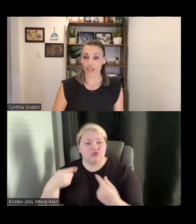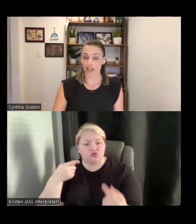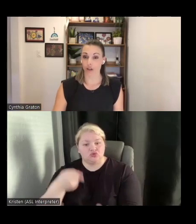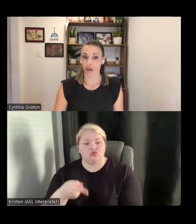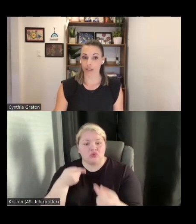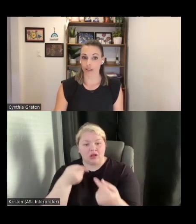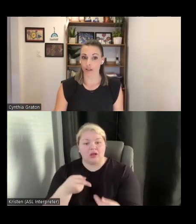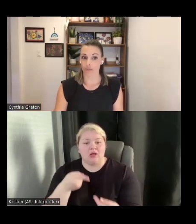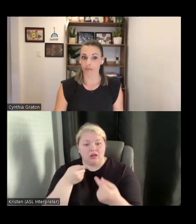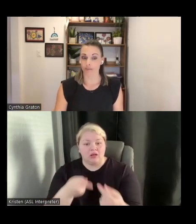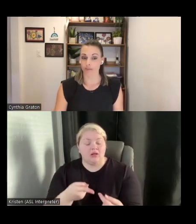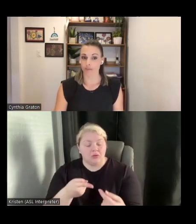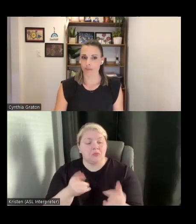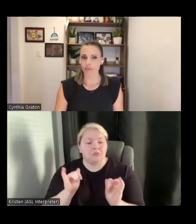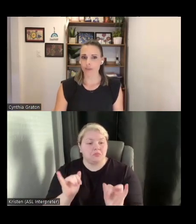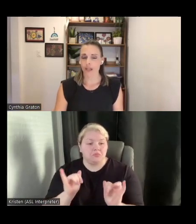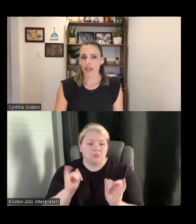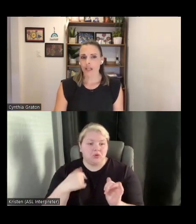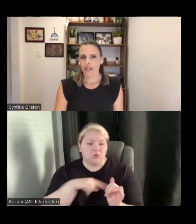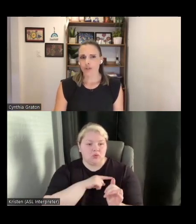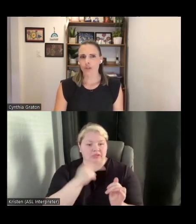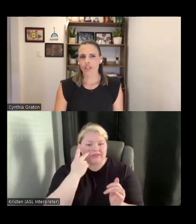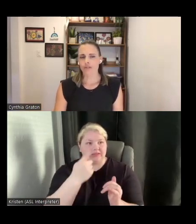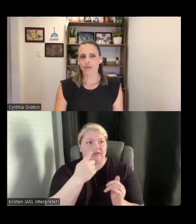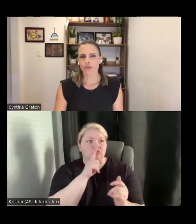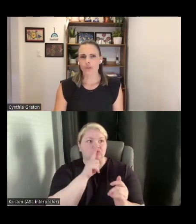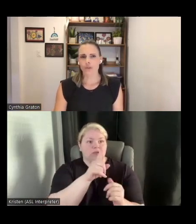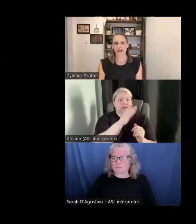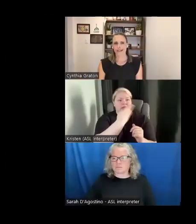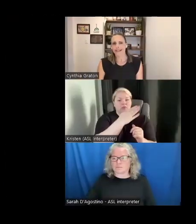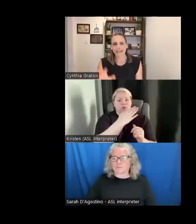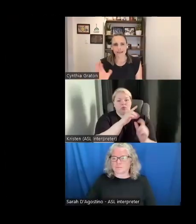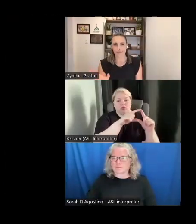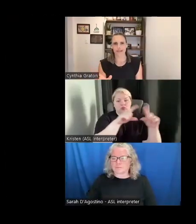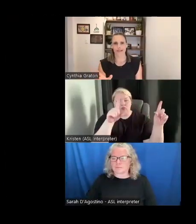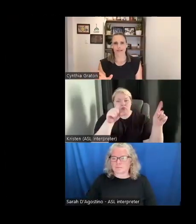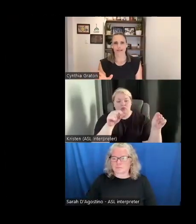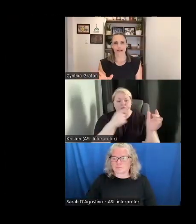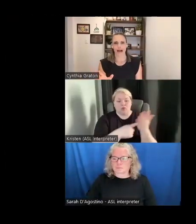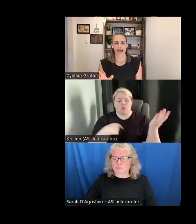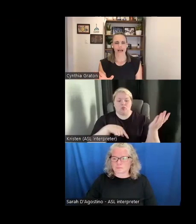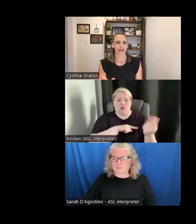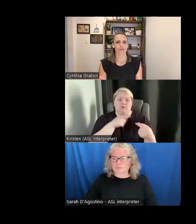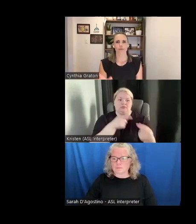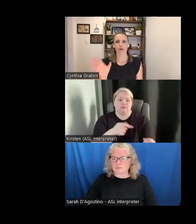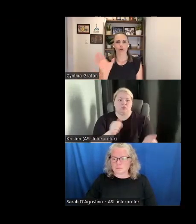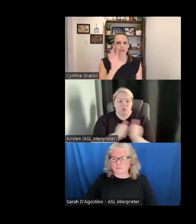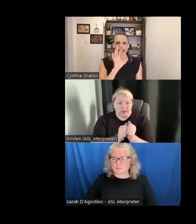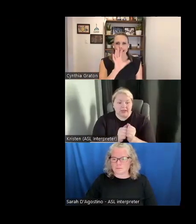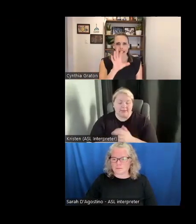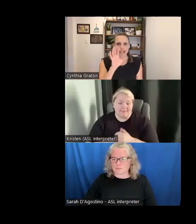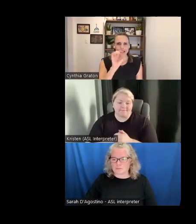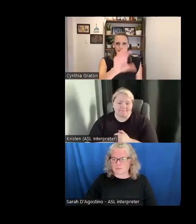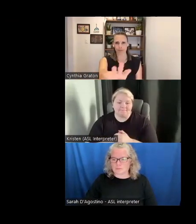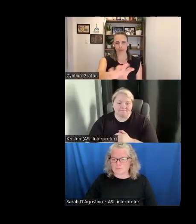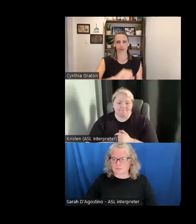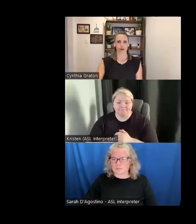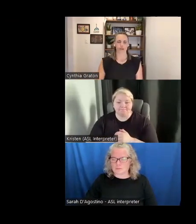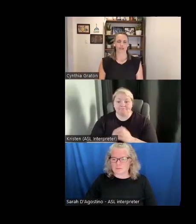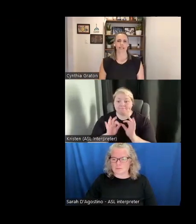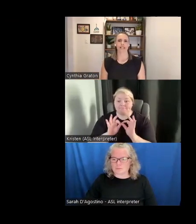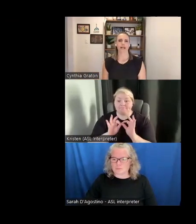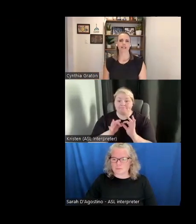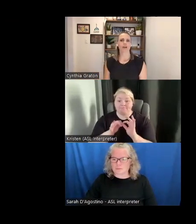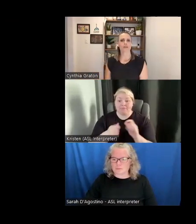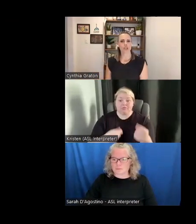as we said earlier. To give you a glimpse, I have thrown in a sampler